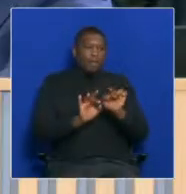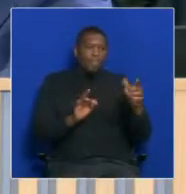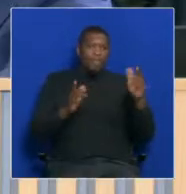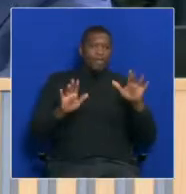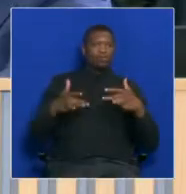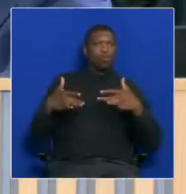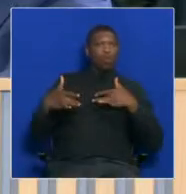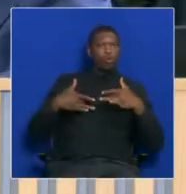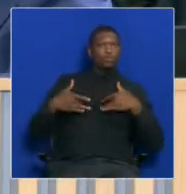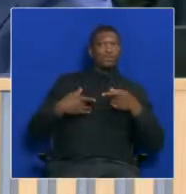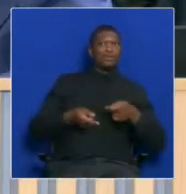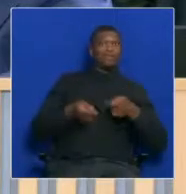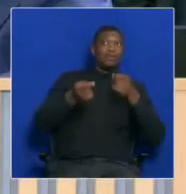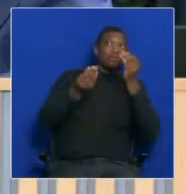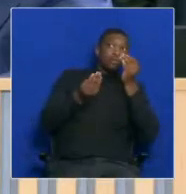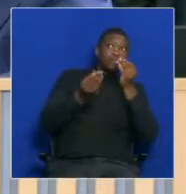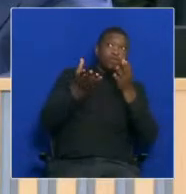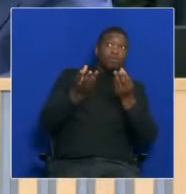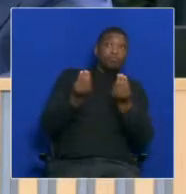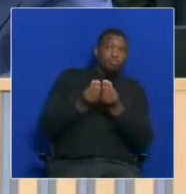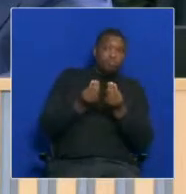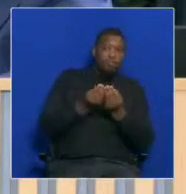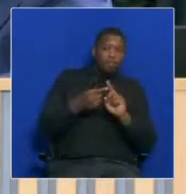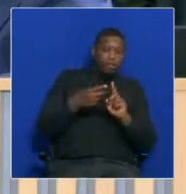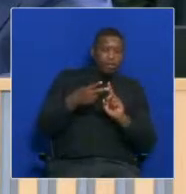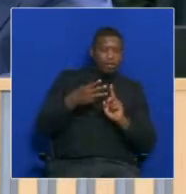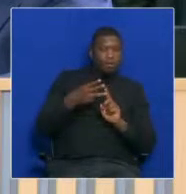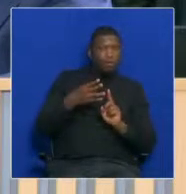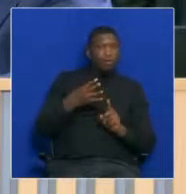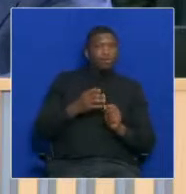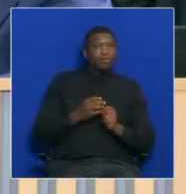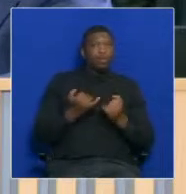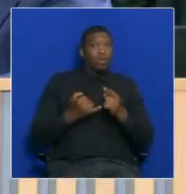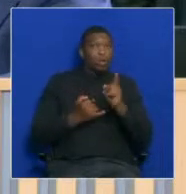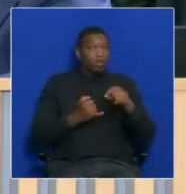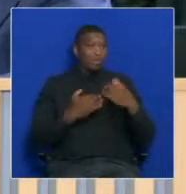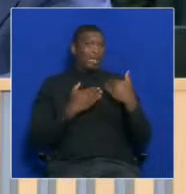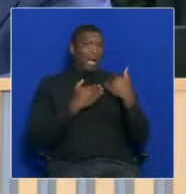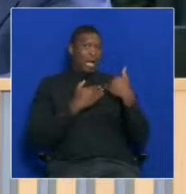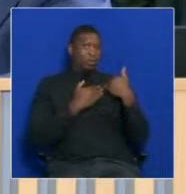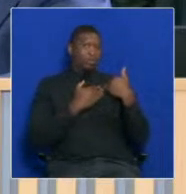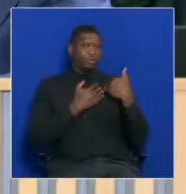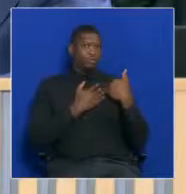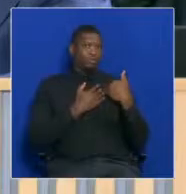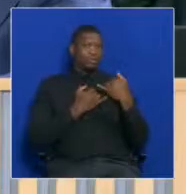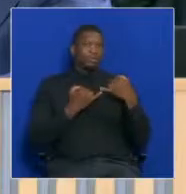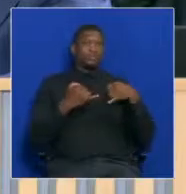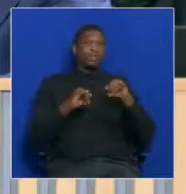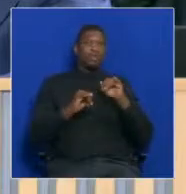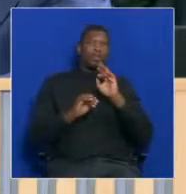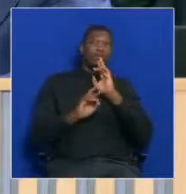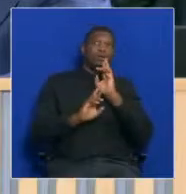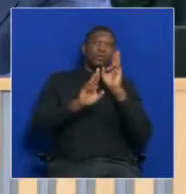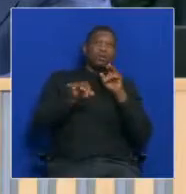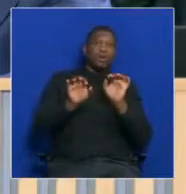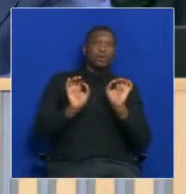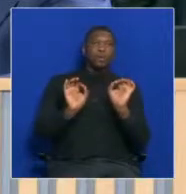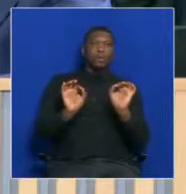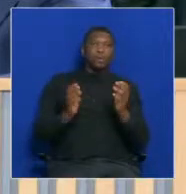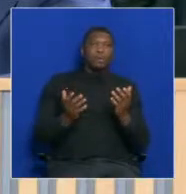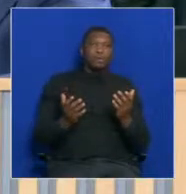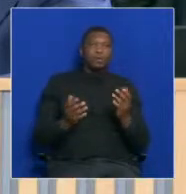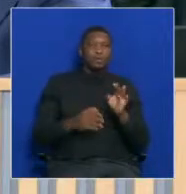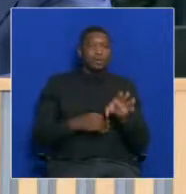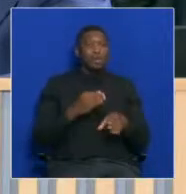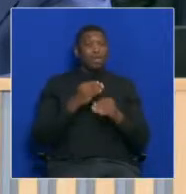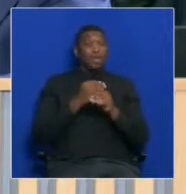done. You now have to account to us, and you did not do anything. And Yeah. because you did not do